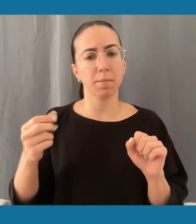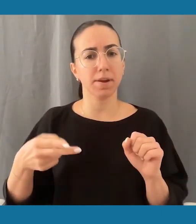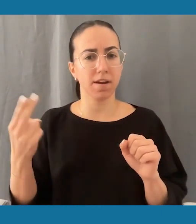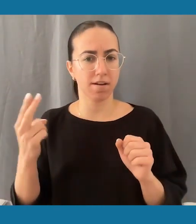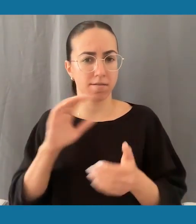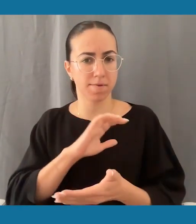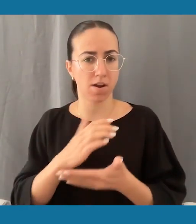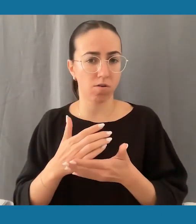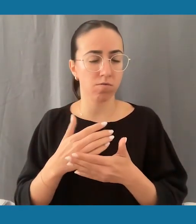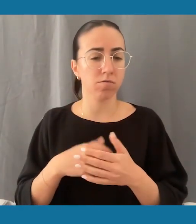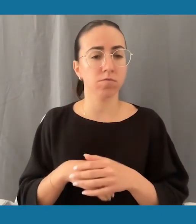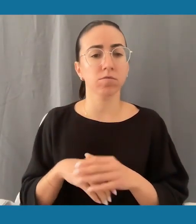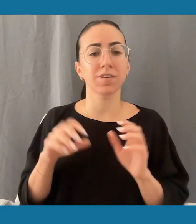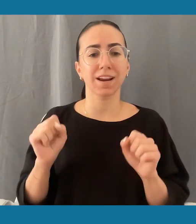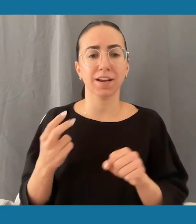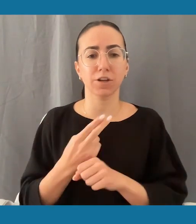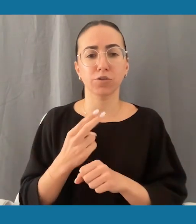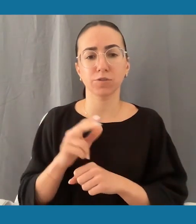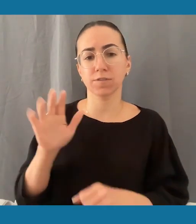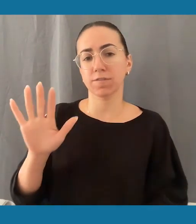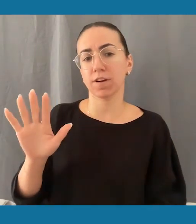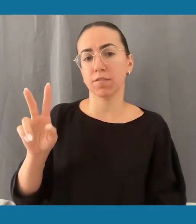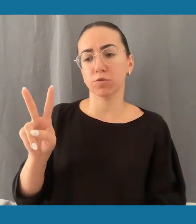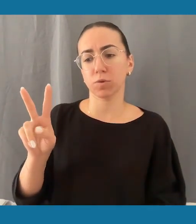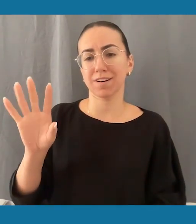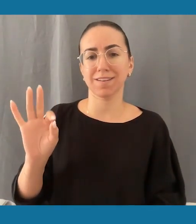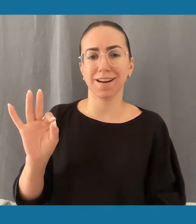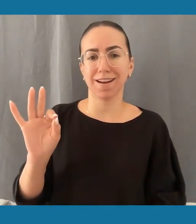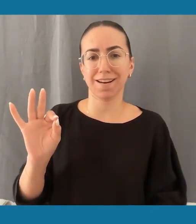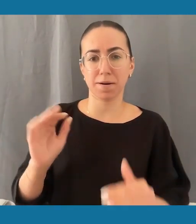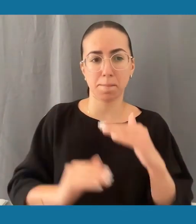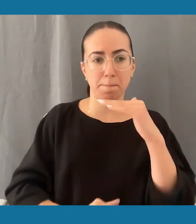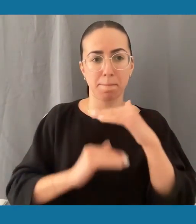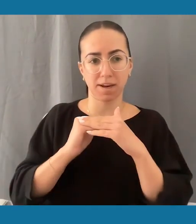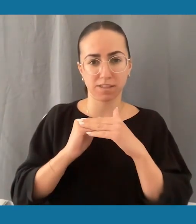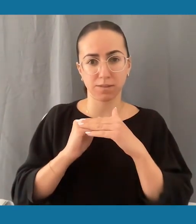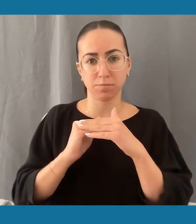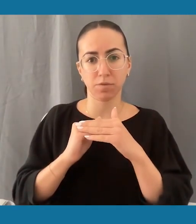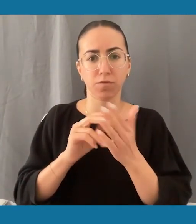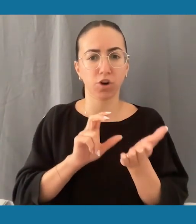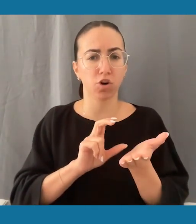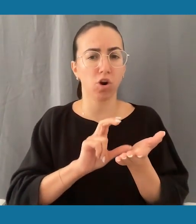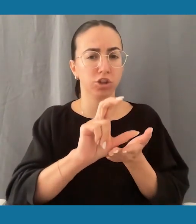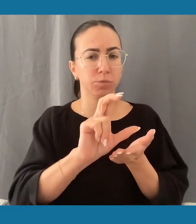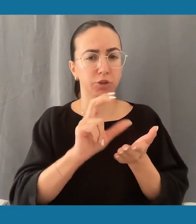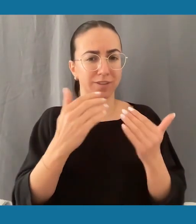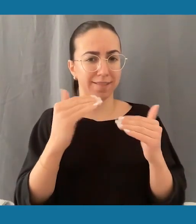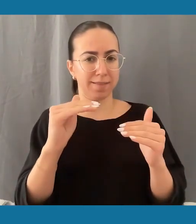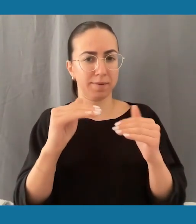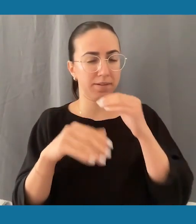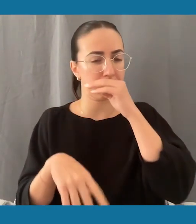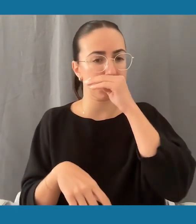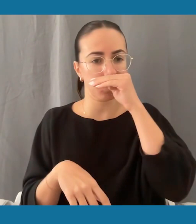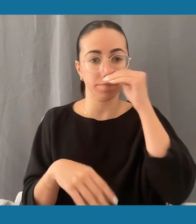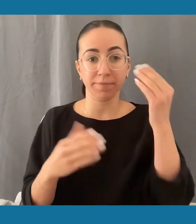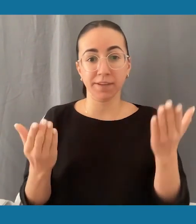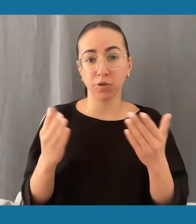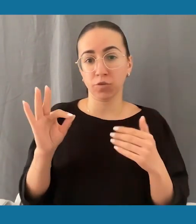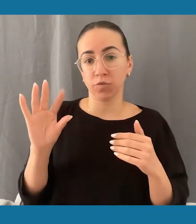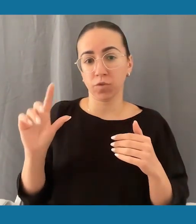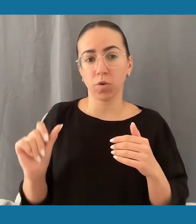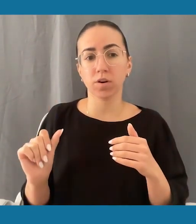the 529 maximum for contribution limits. In Florida, that's